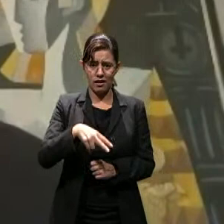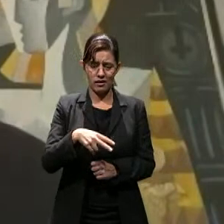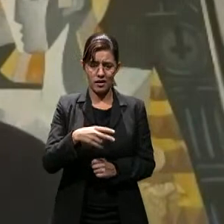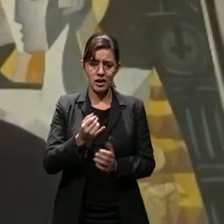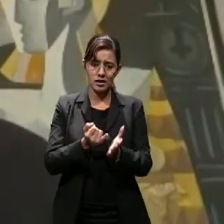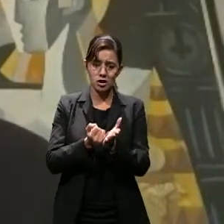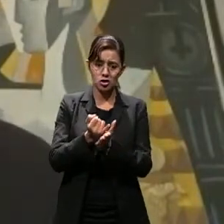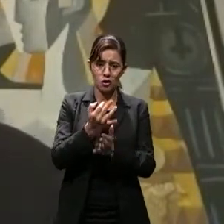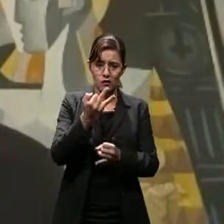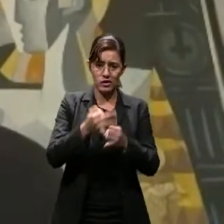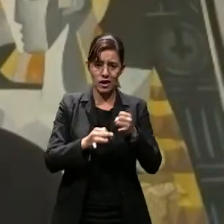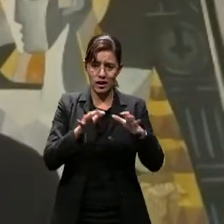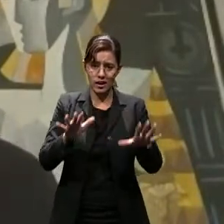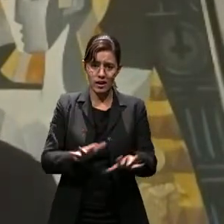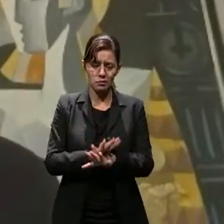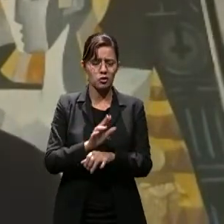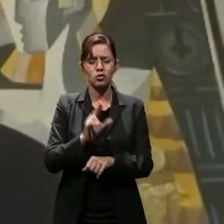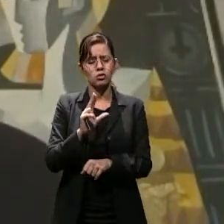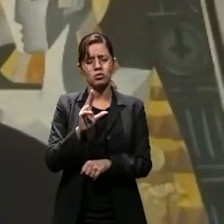of elections.